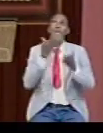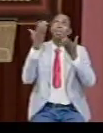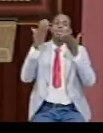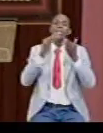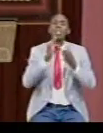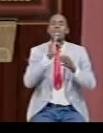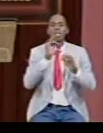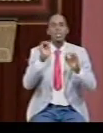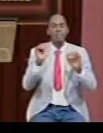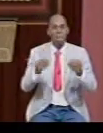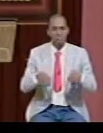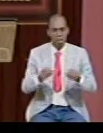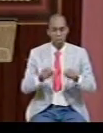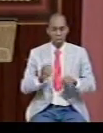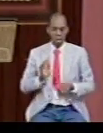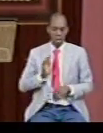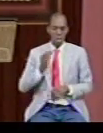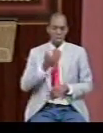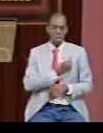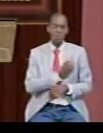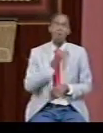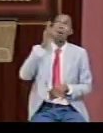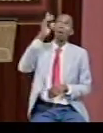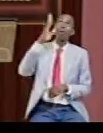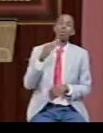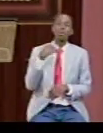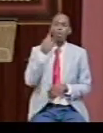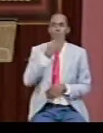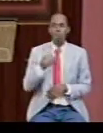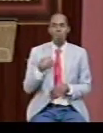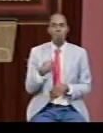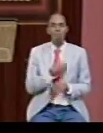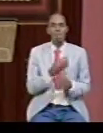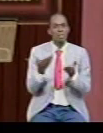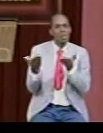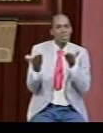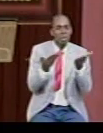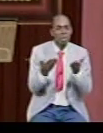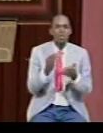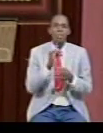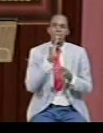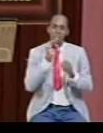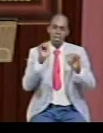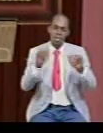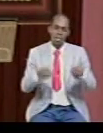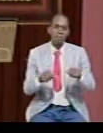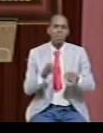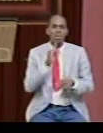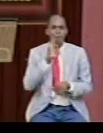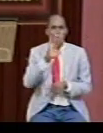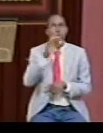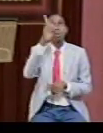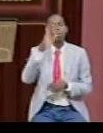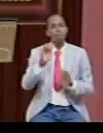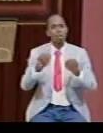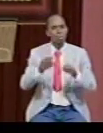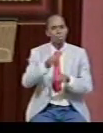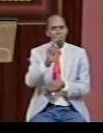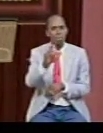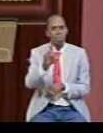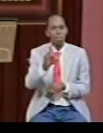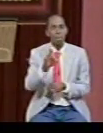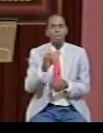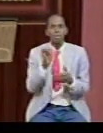able. Our God whom we serve is able. Is your God able?